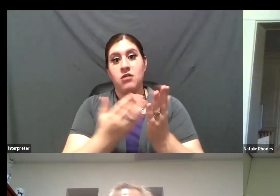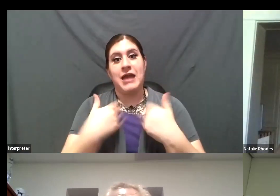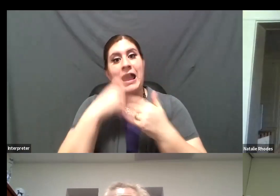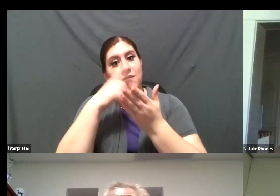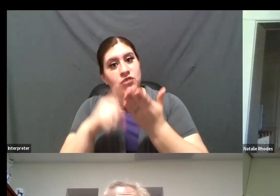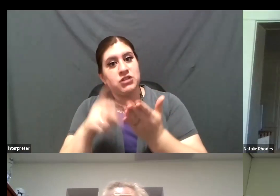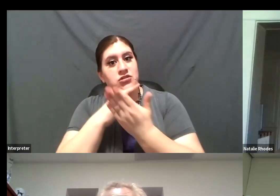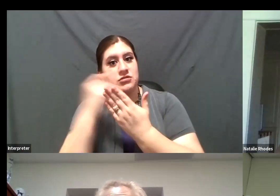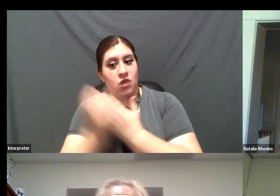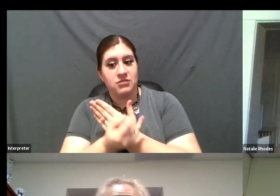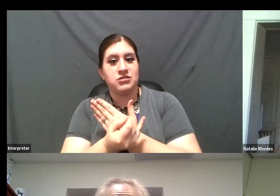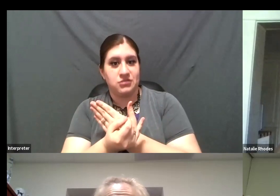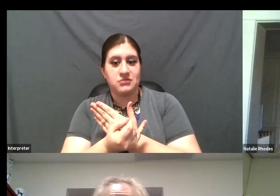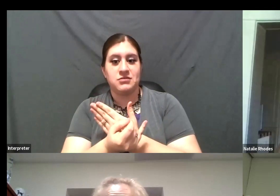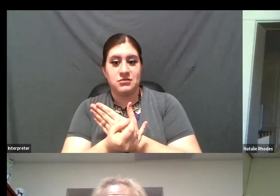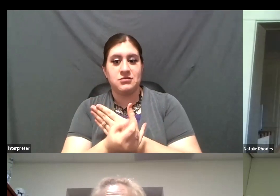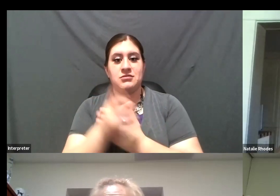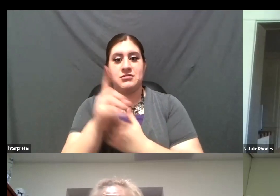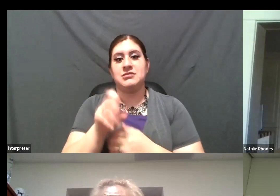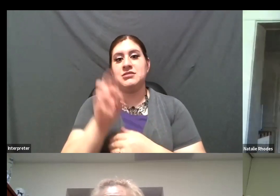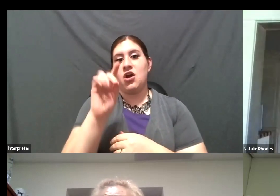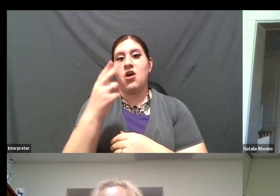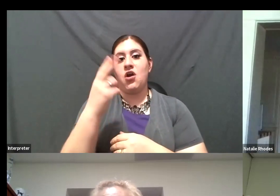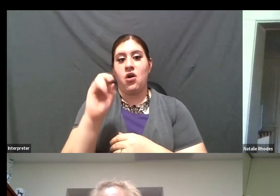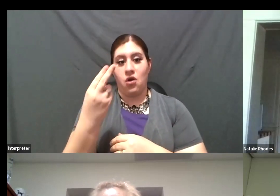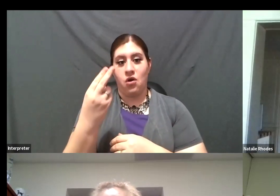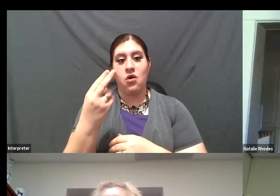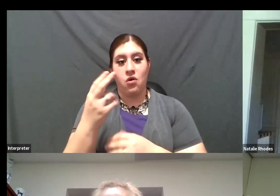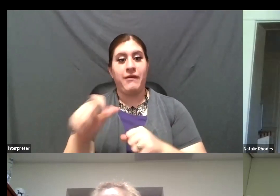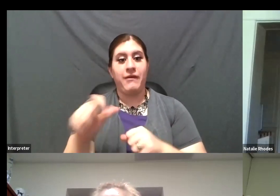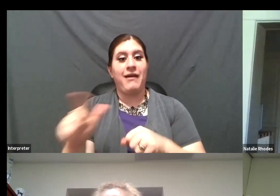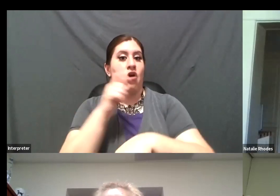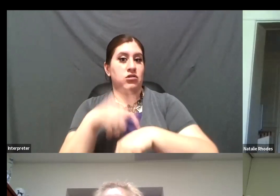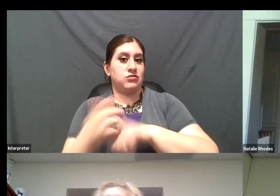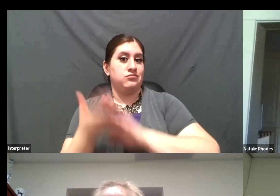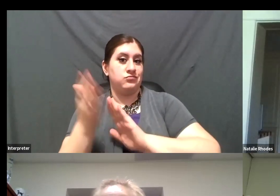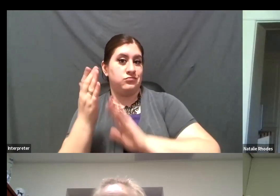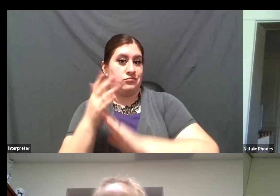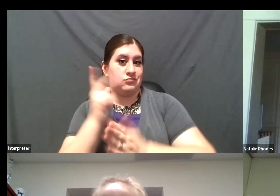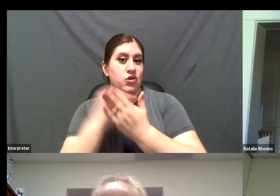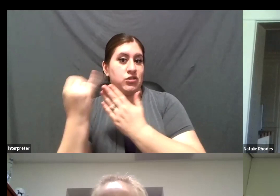projects that Dr. Hoke has a very long-term running research project